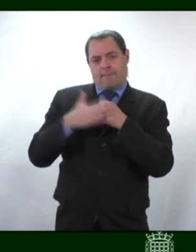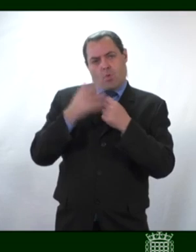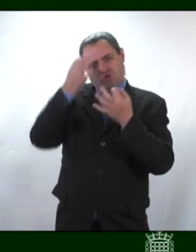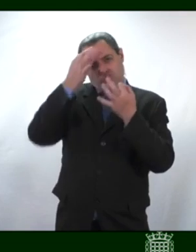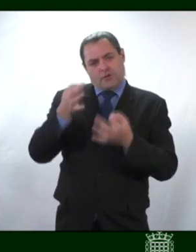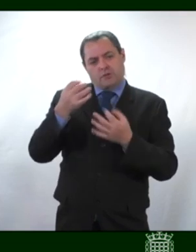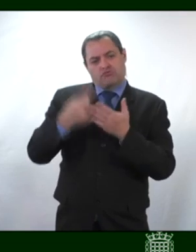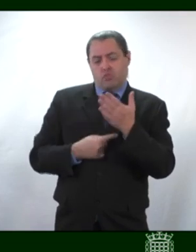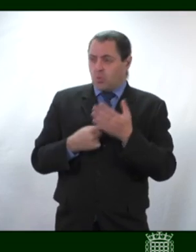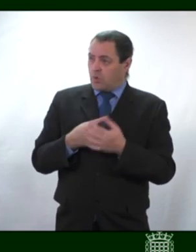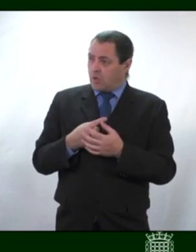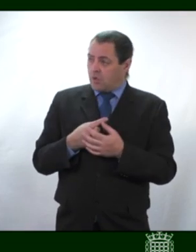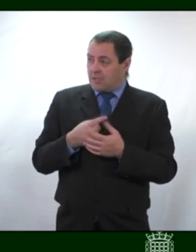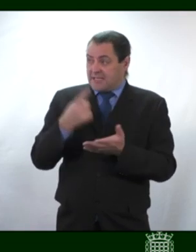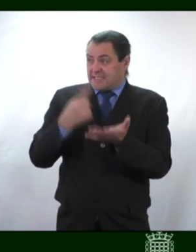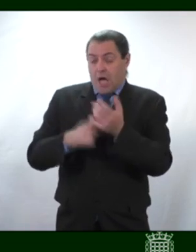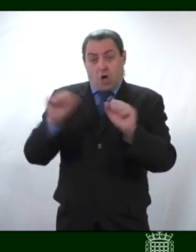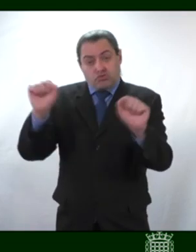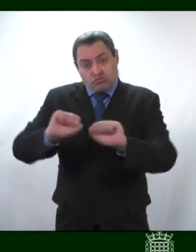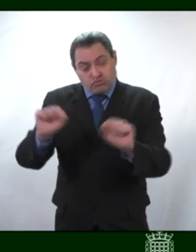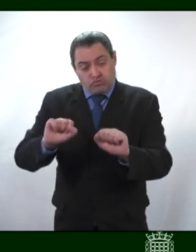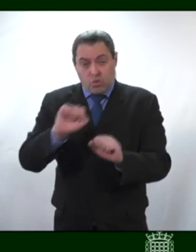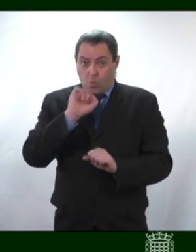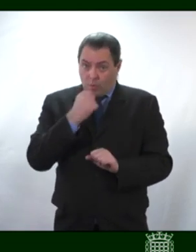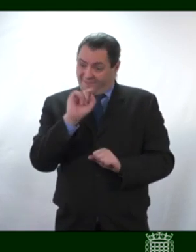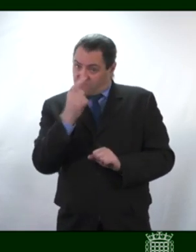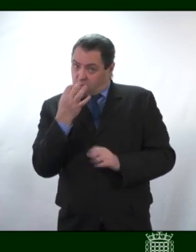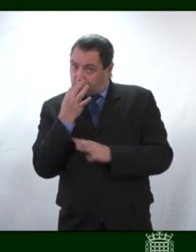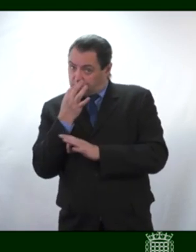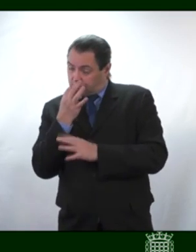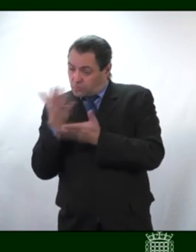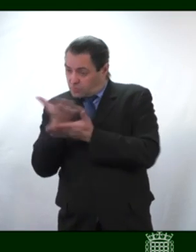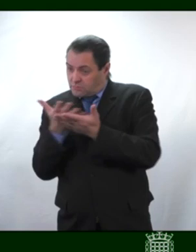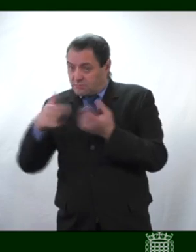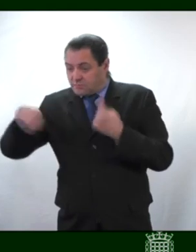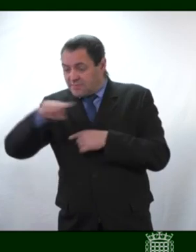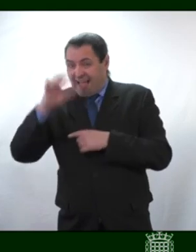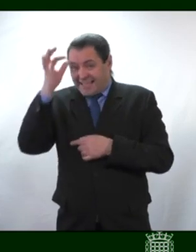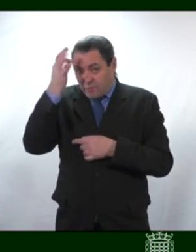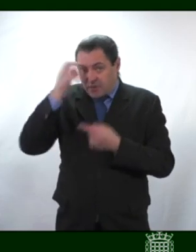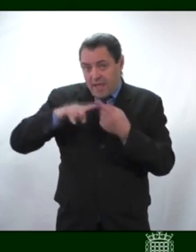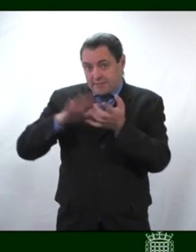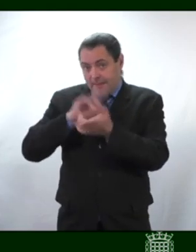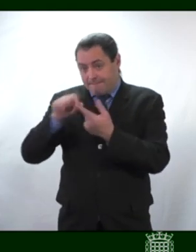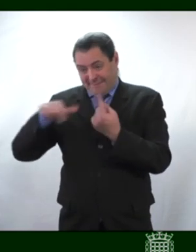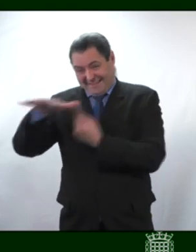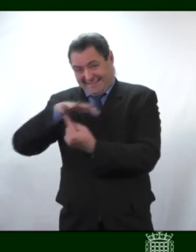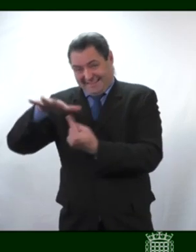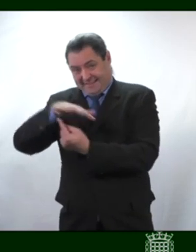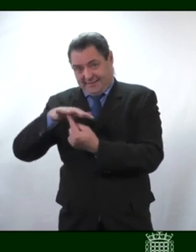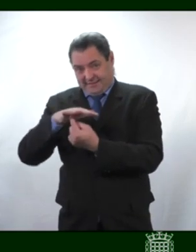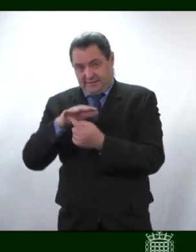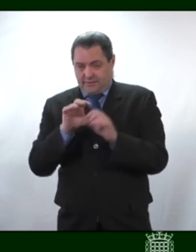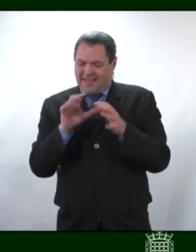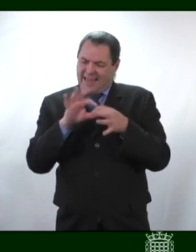will he agree to get agreement between councils and local MPs so that local views, concerns and support is agreed in advance, especially around